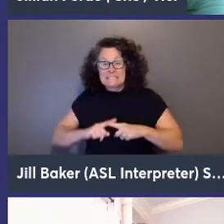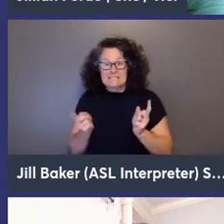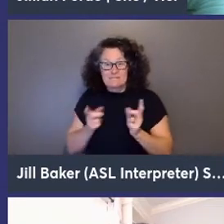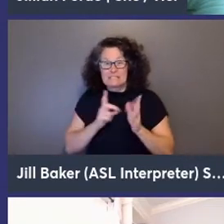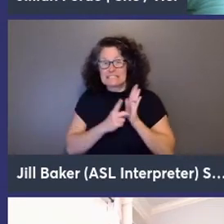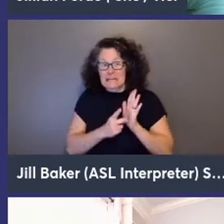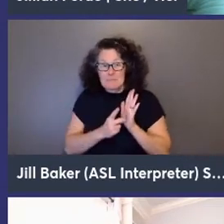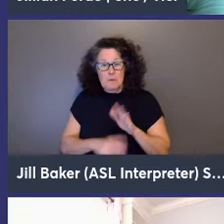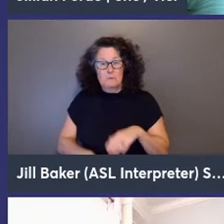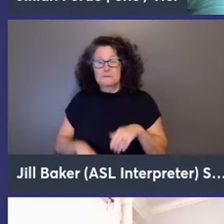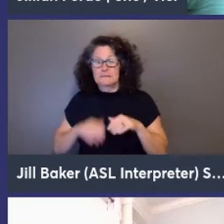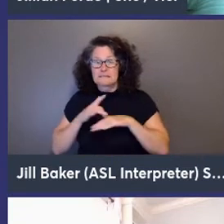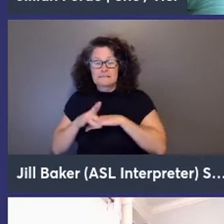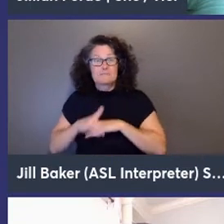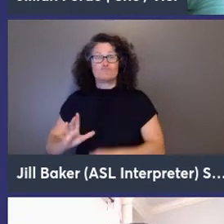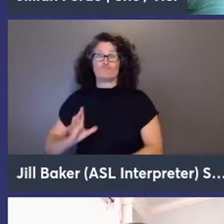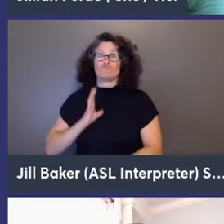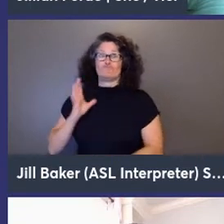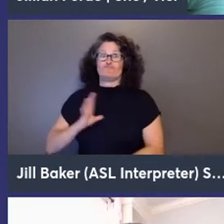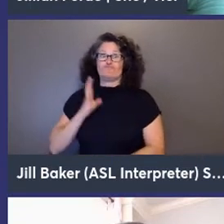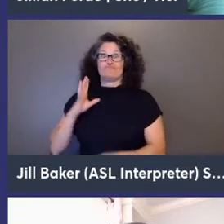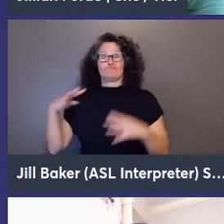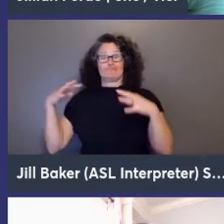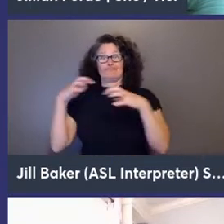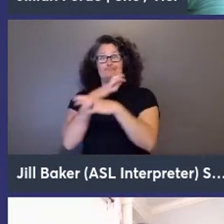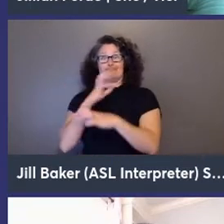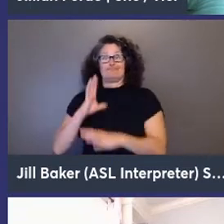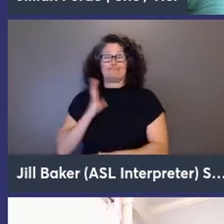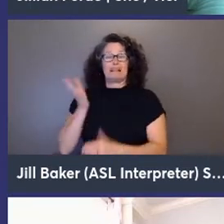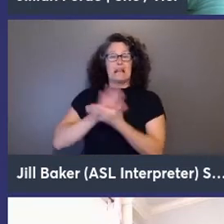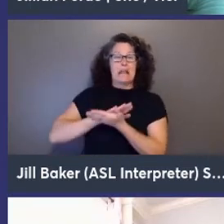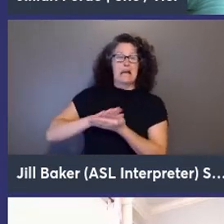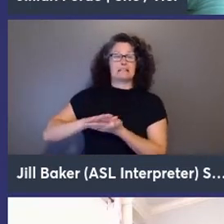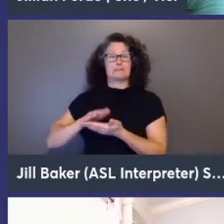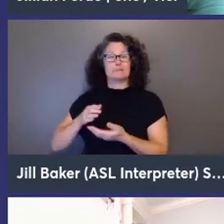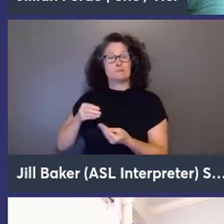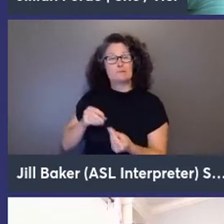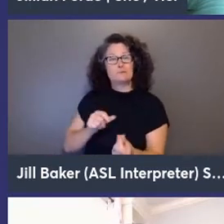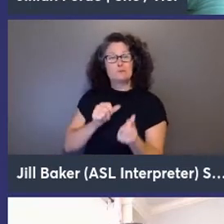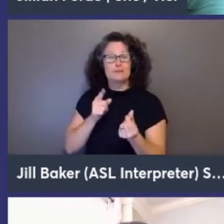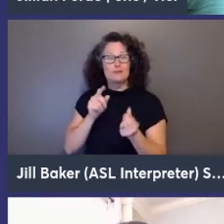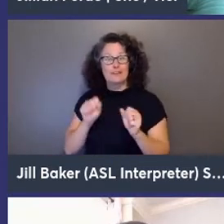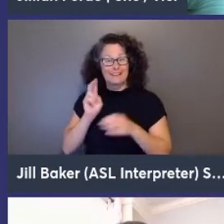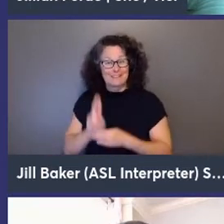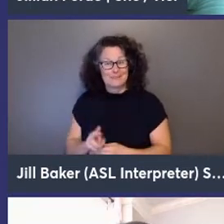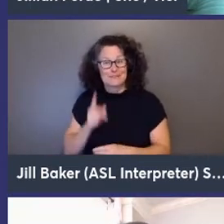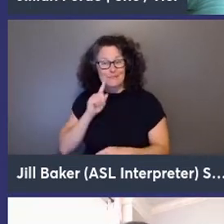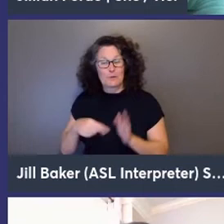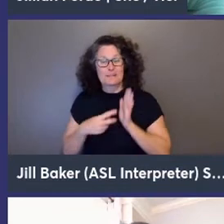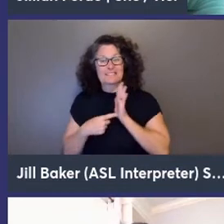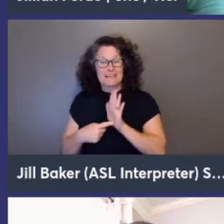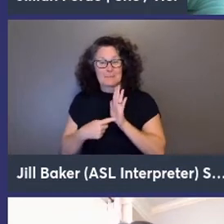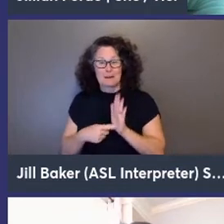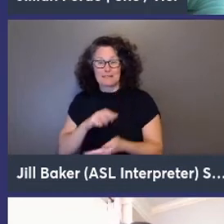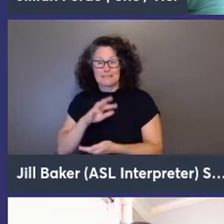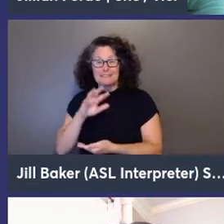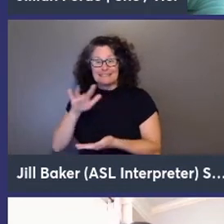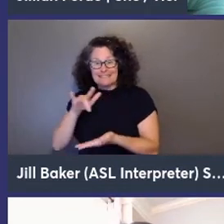there. They're very fancy, very nice trick that you can use in this Demo Central